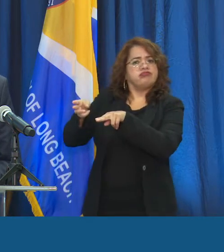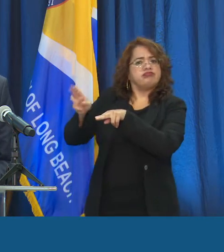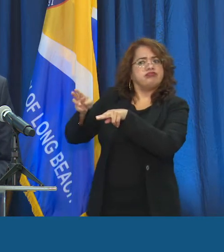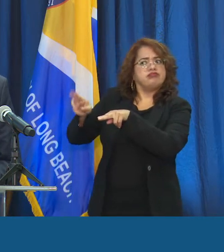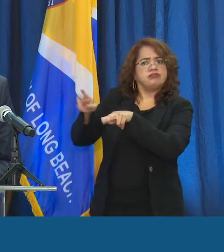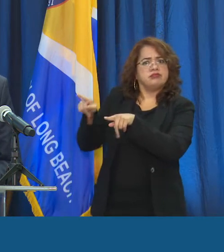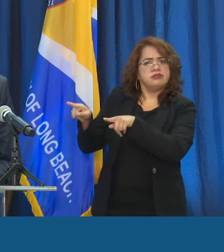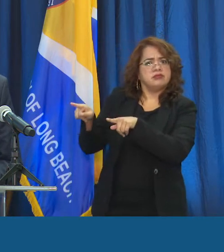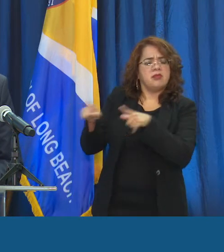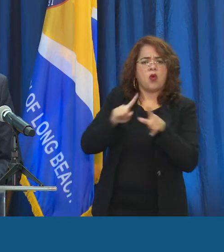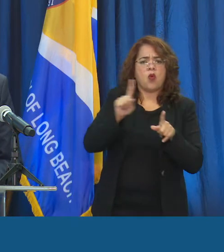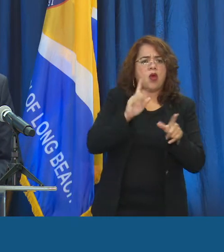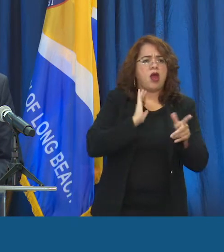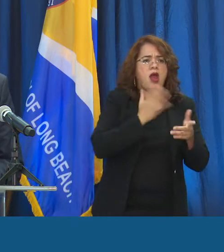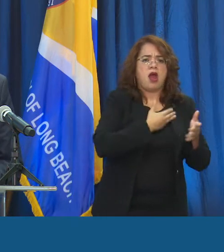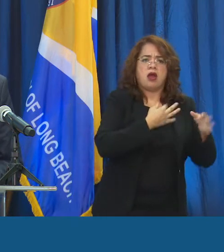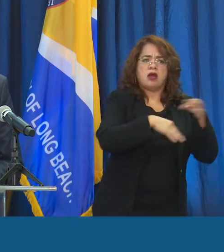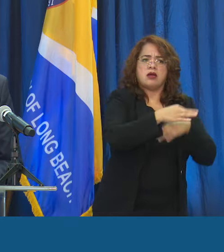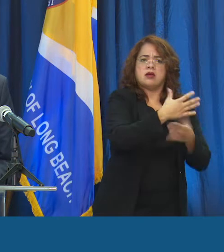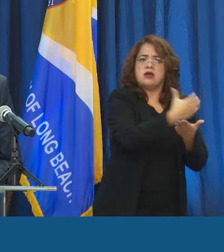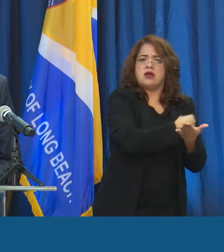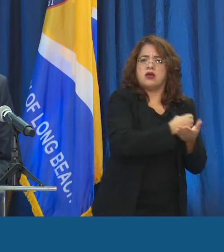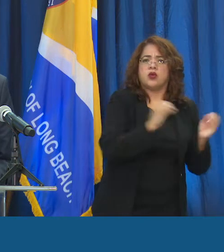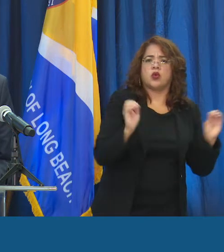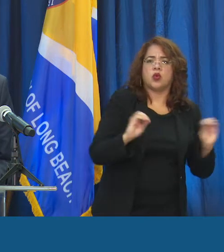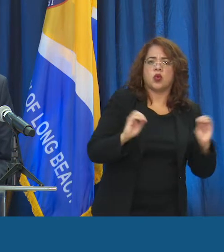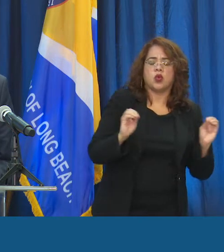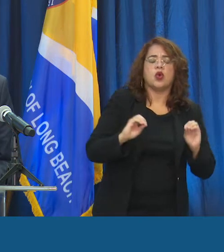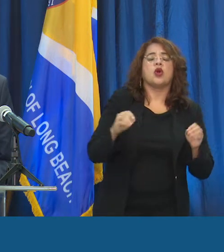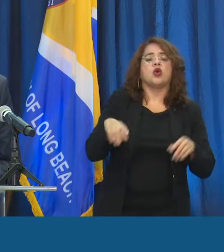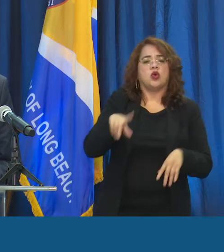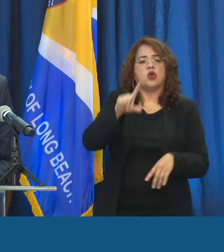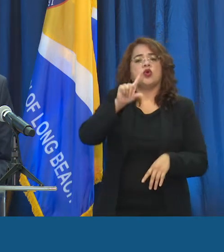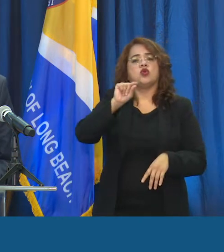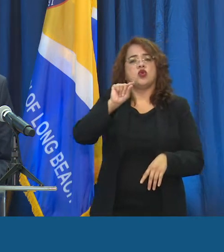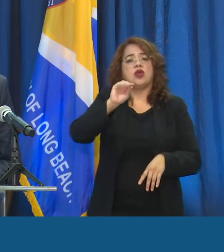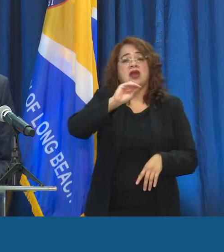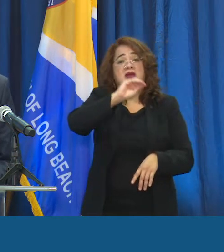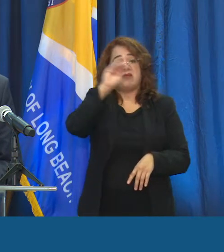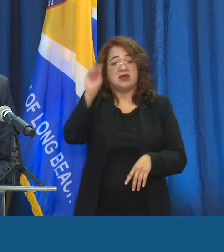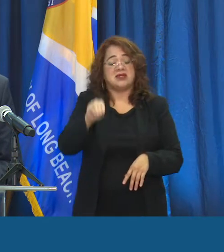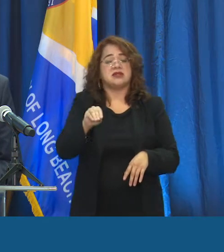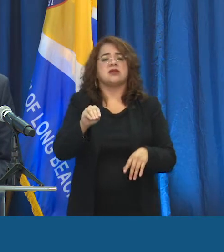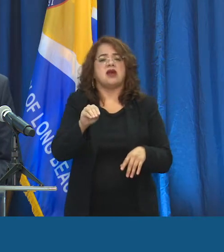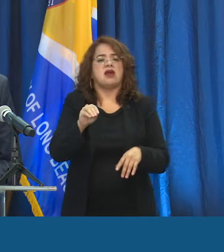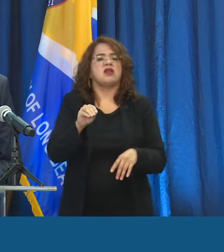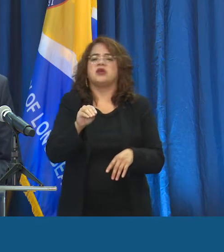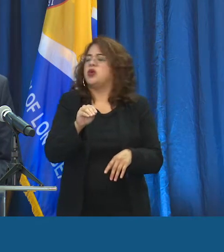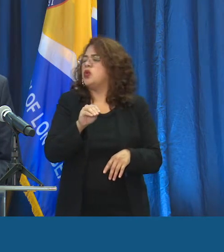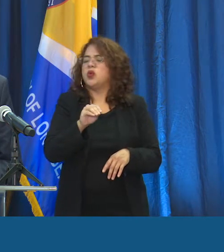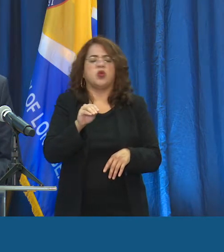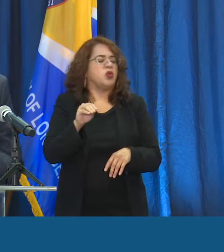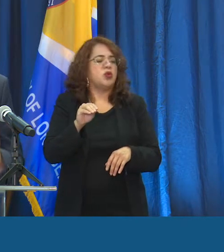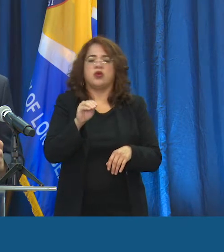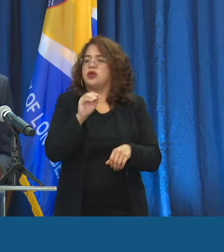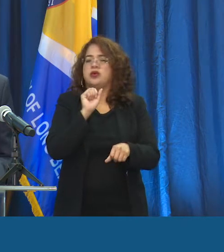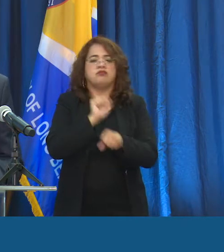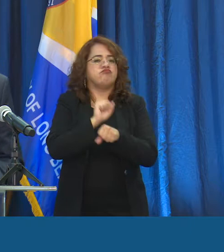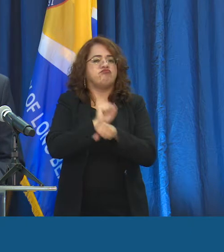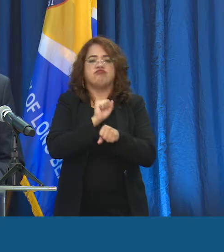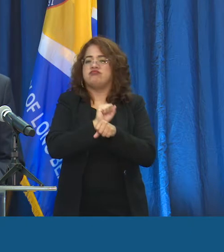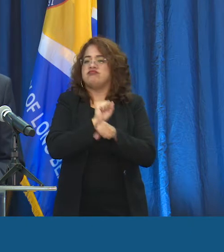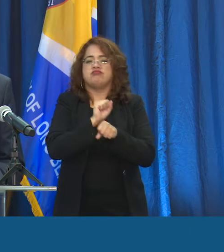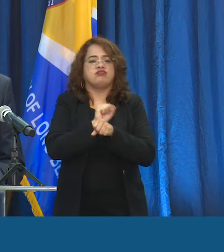to increase. We are facing nearly 20% unemployment in our city, and there is major